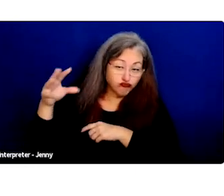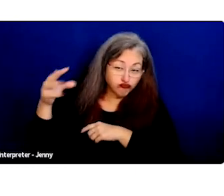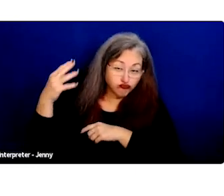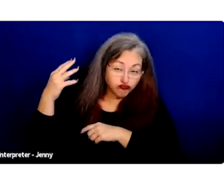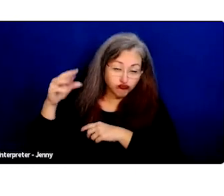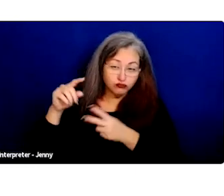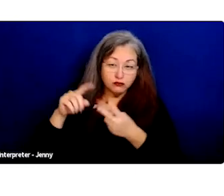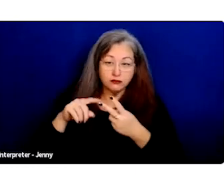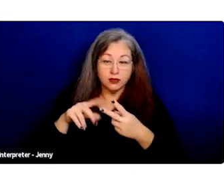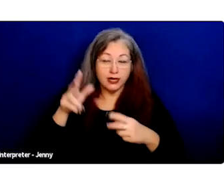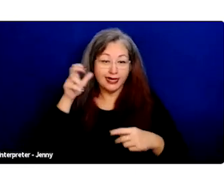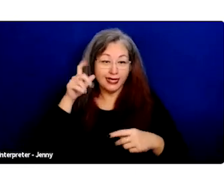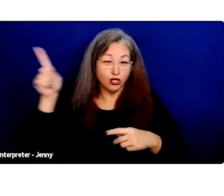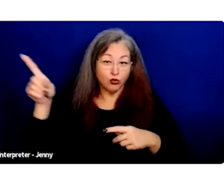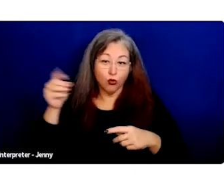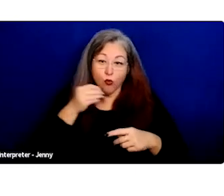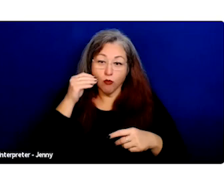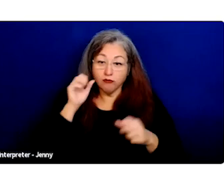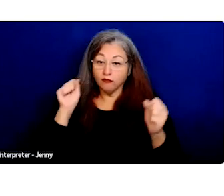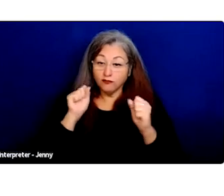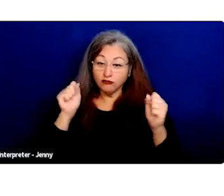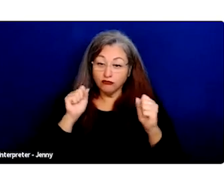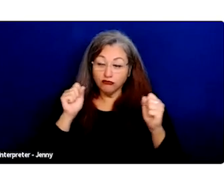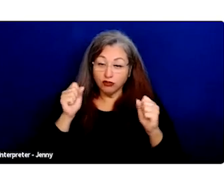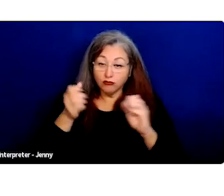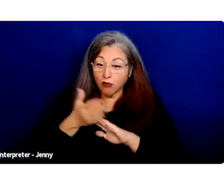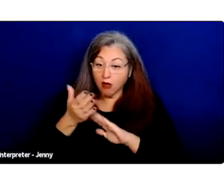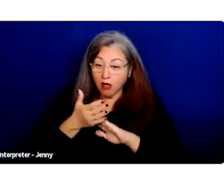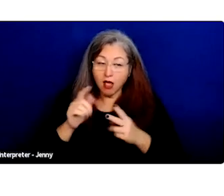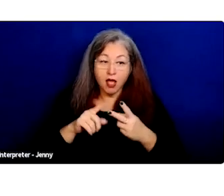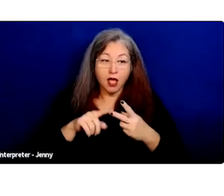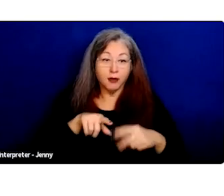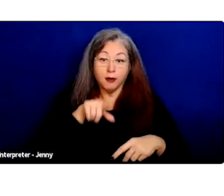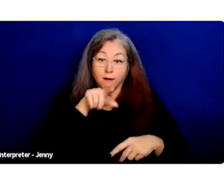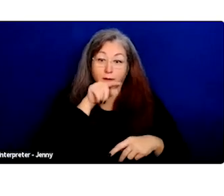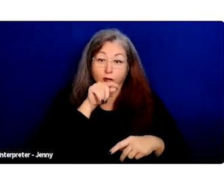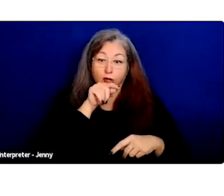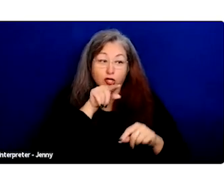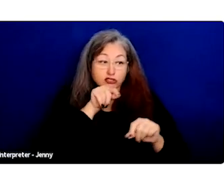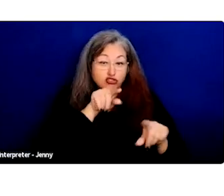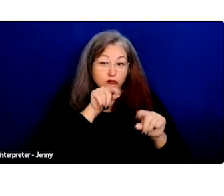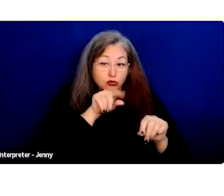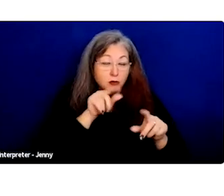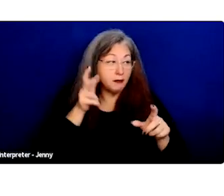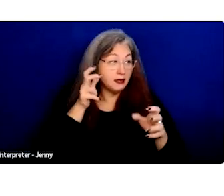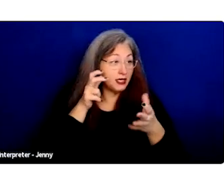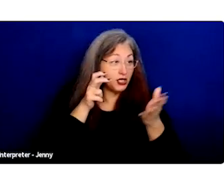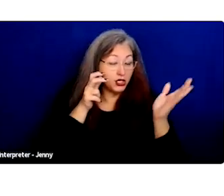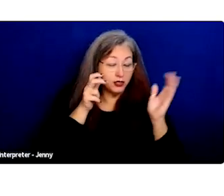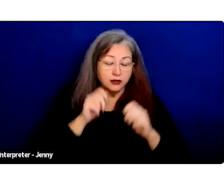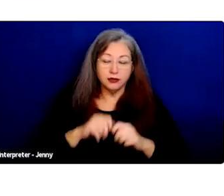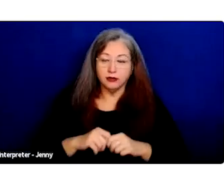Is the refrigerator humming? Are there birds chirping?